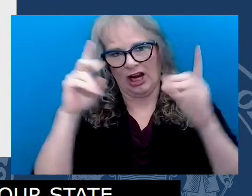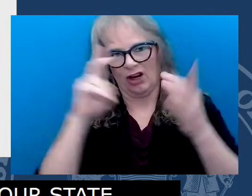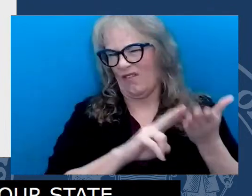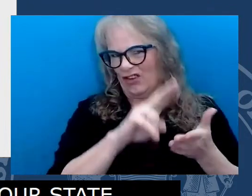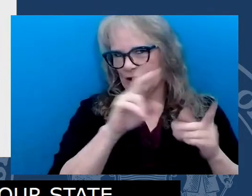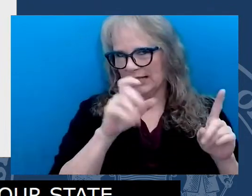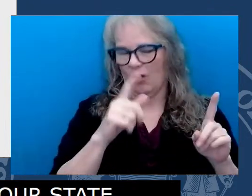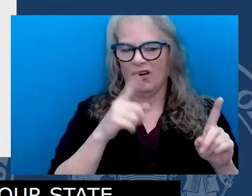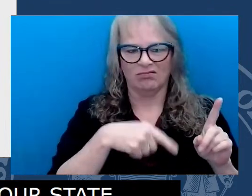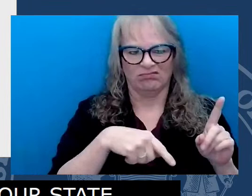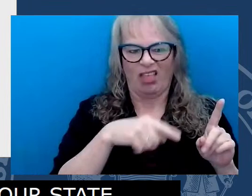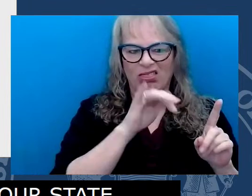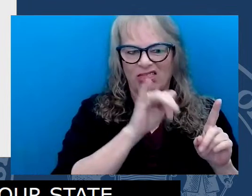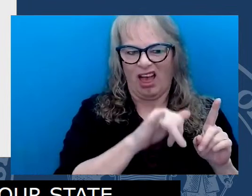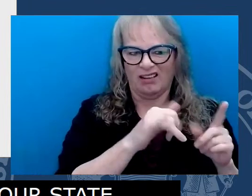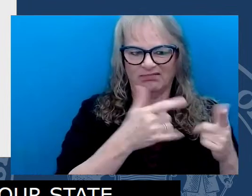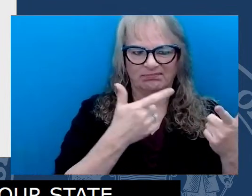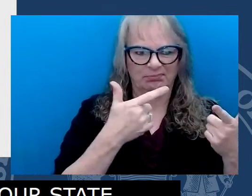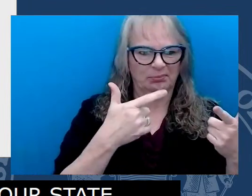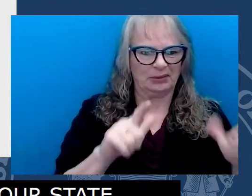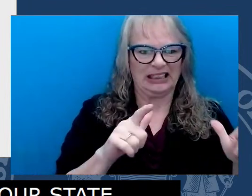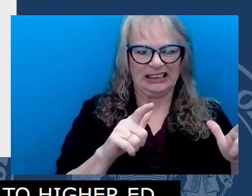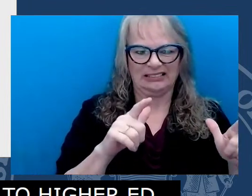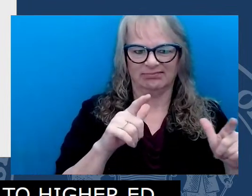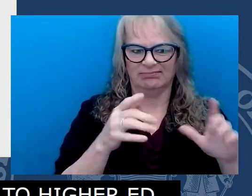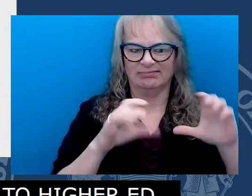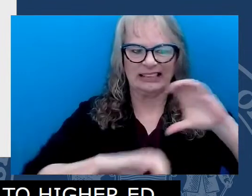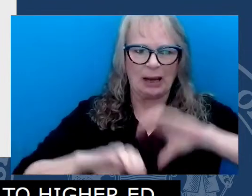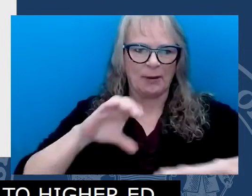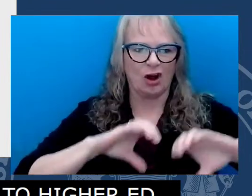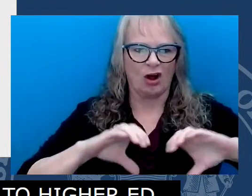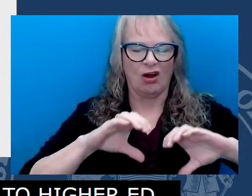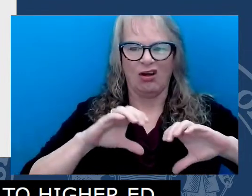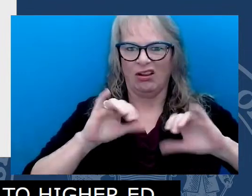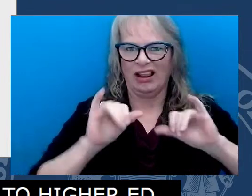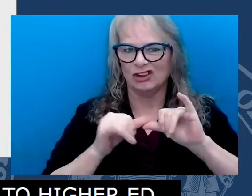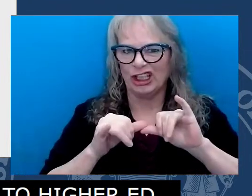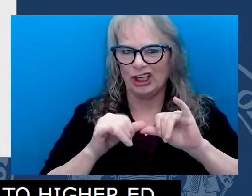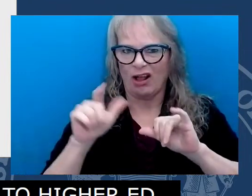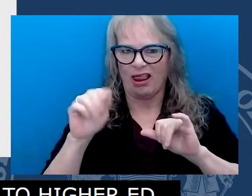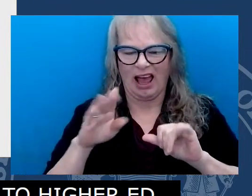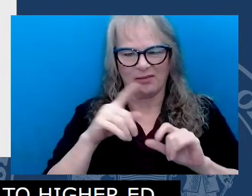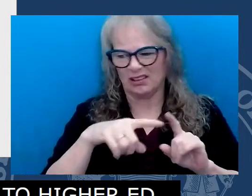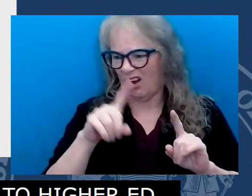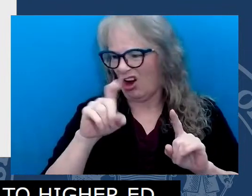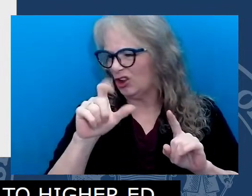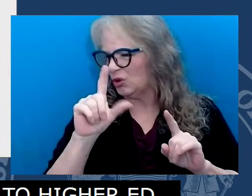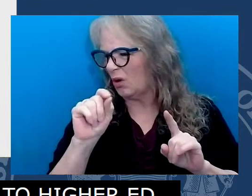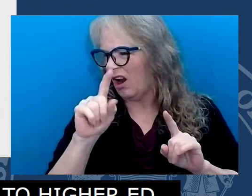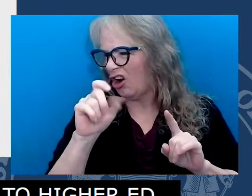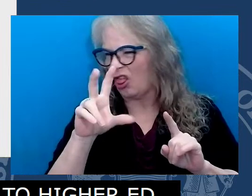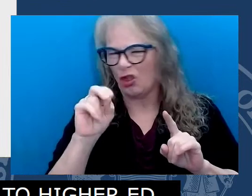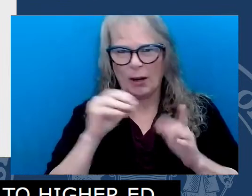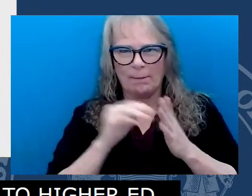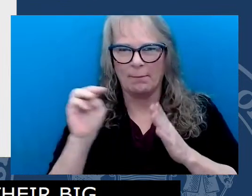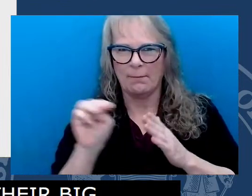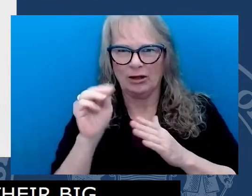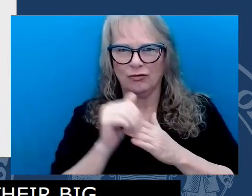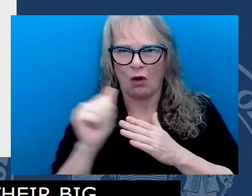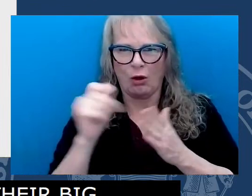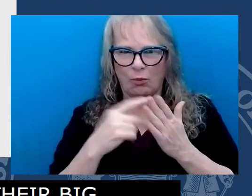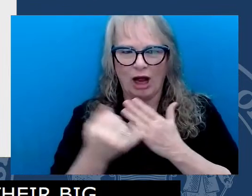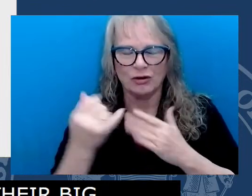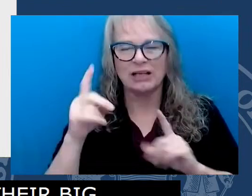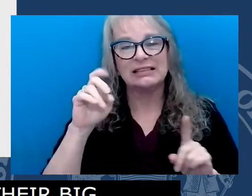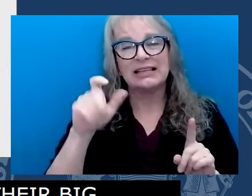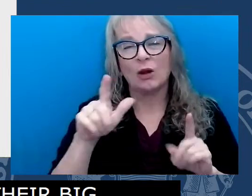big chemical engineering labs. That's about $130 million project. Delaware State University, several projects